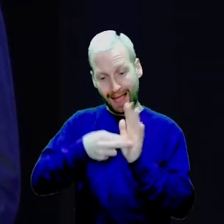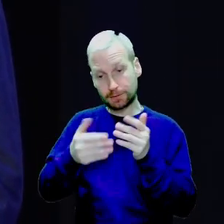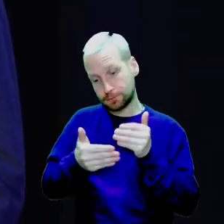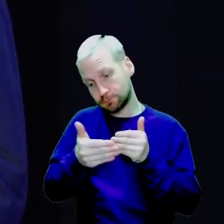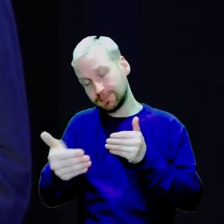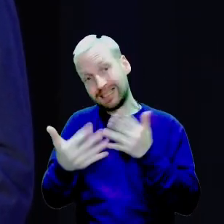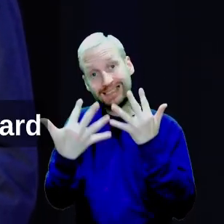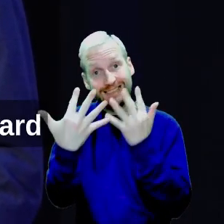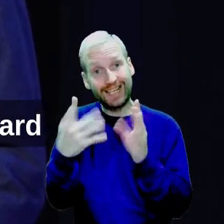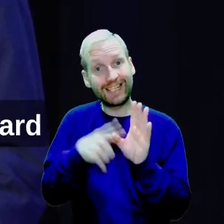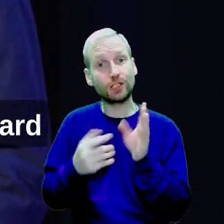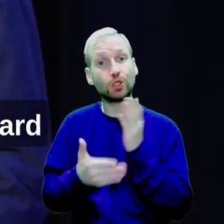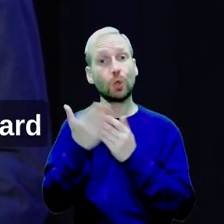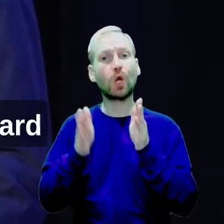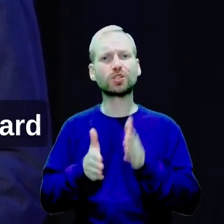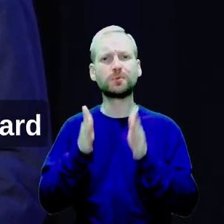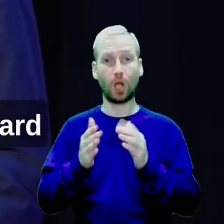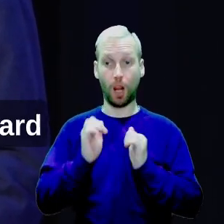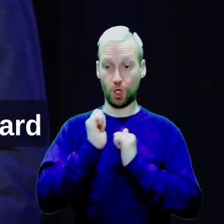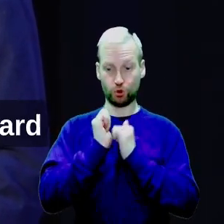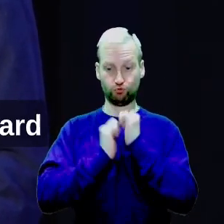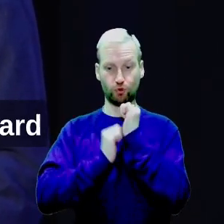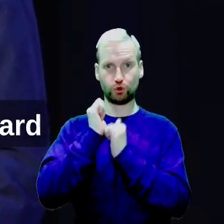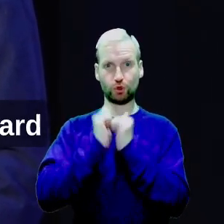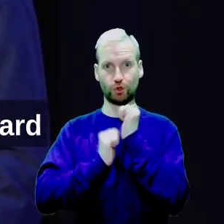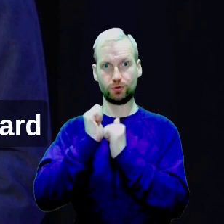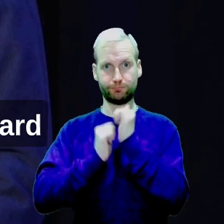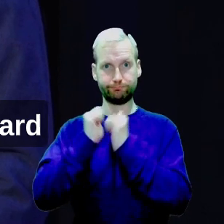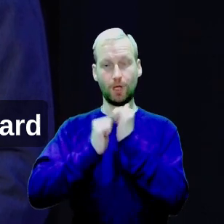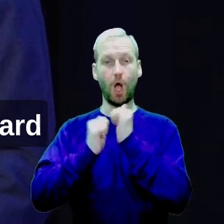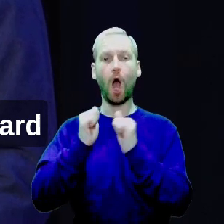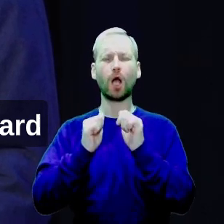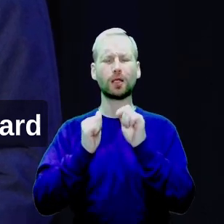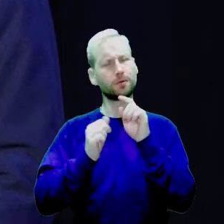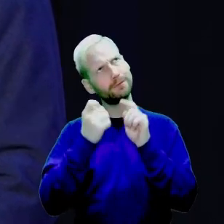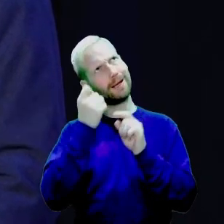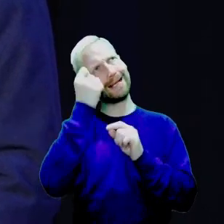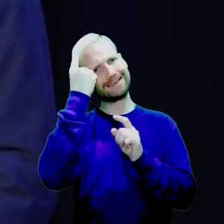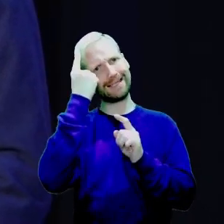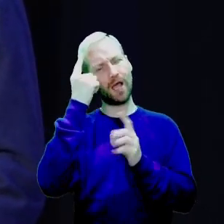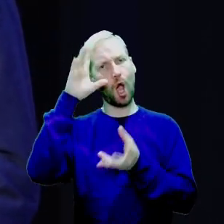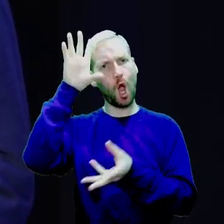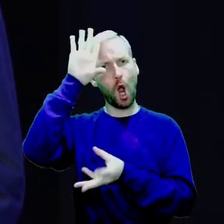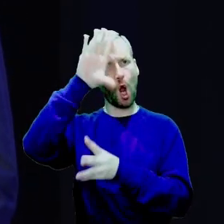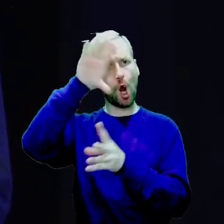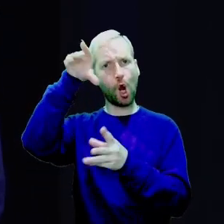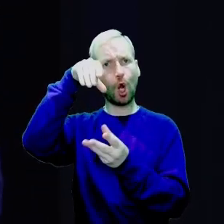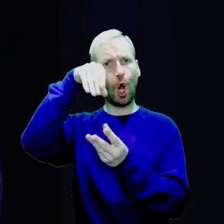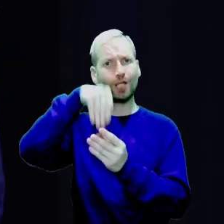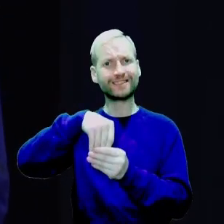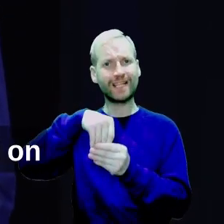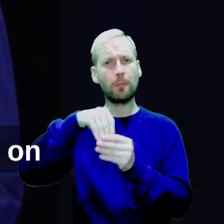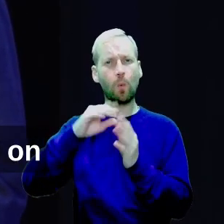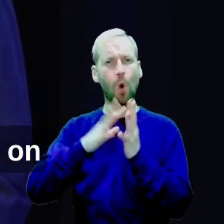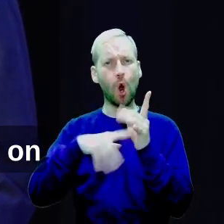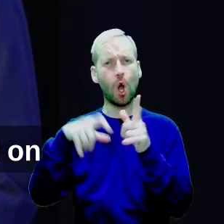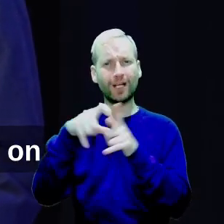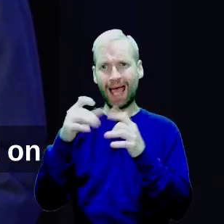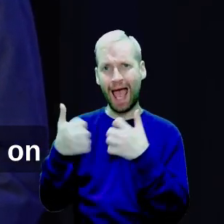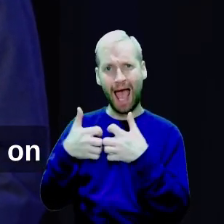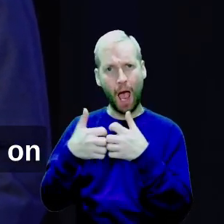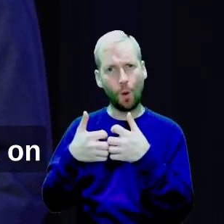years. Construction's already underway on a concept ward, which will give a blueprint of how care will be given in the new